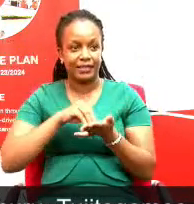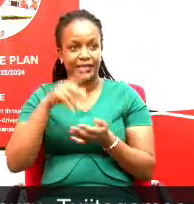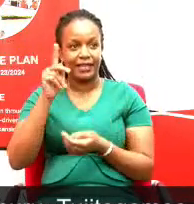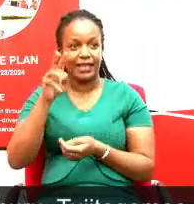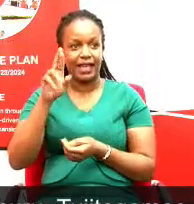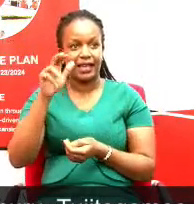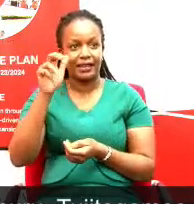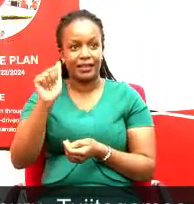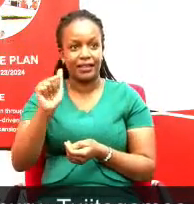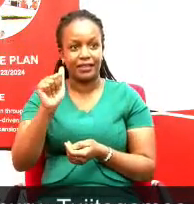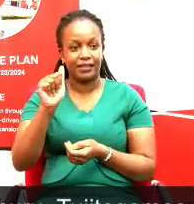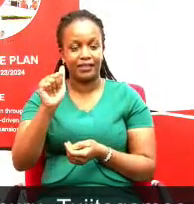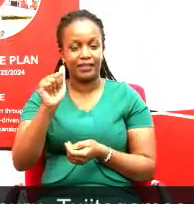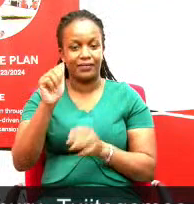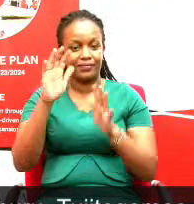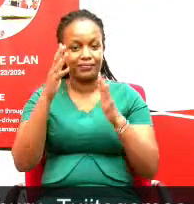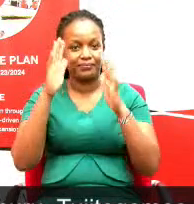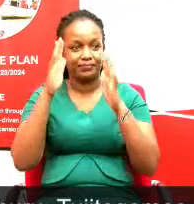KRA.